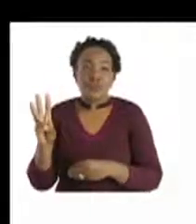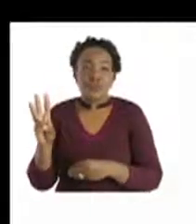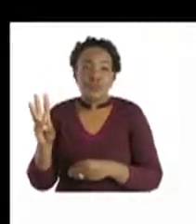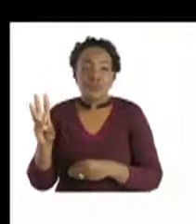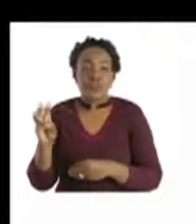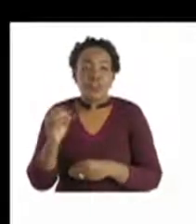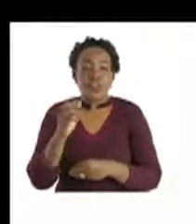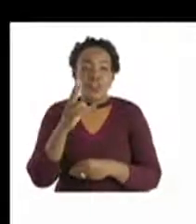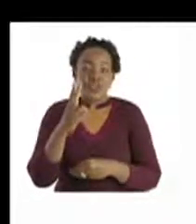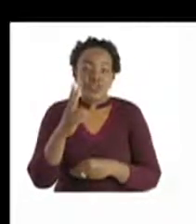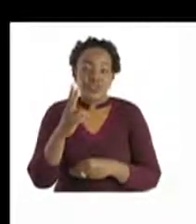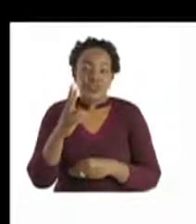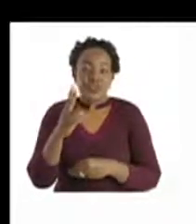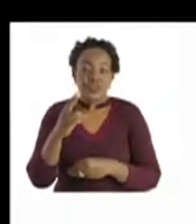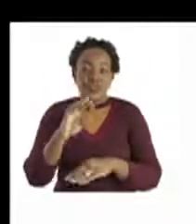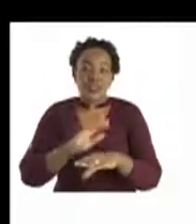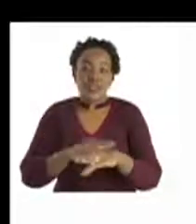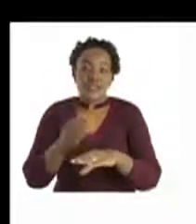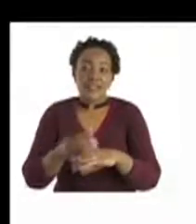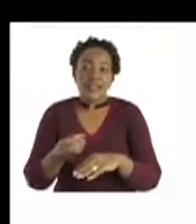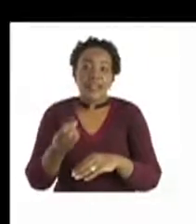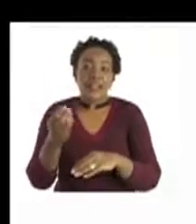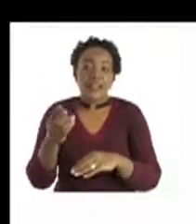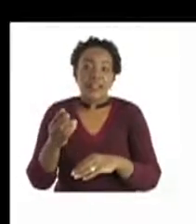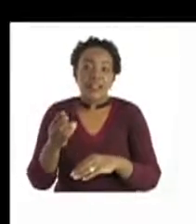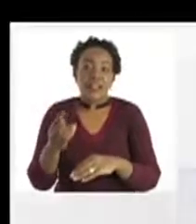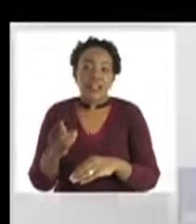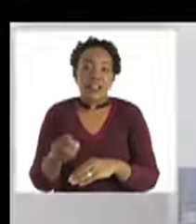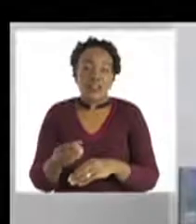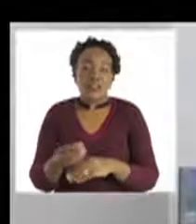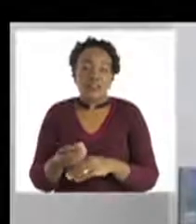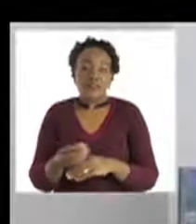2 examples. B.